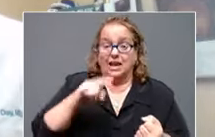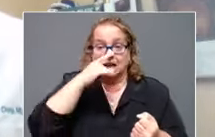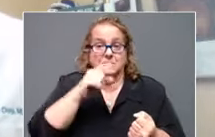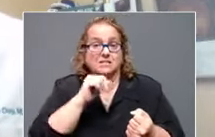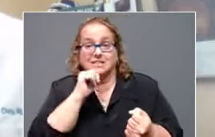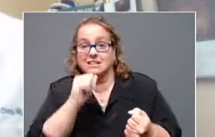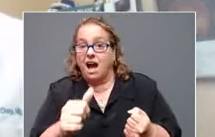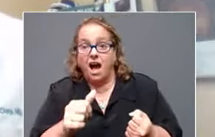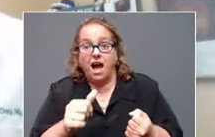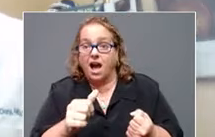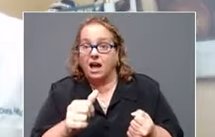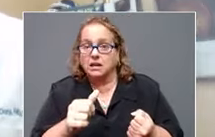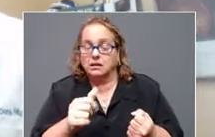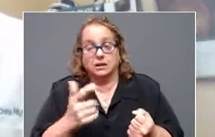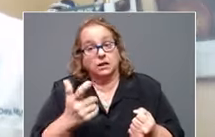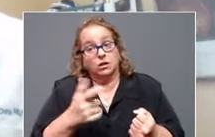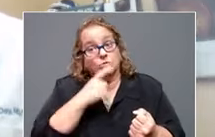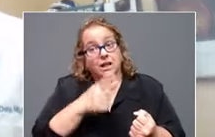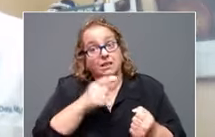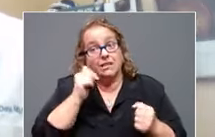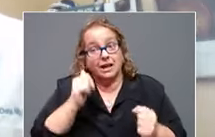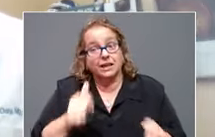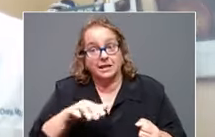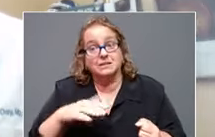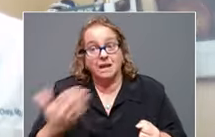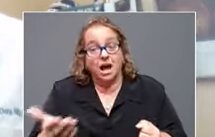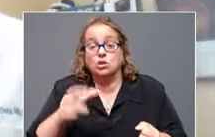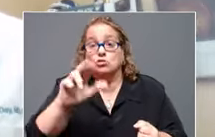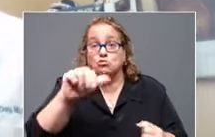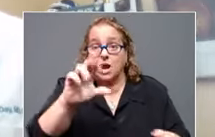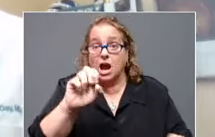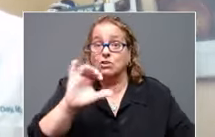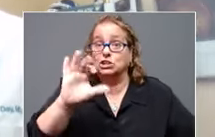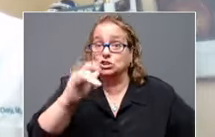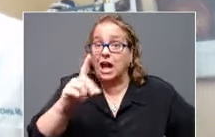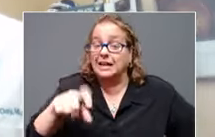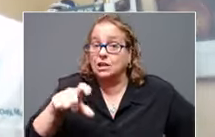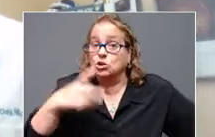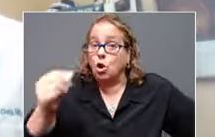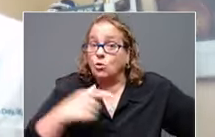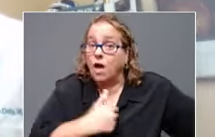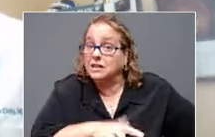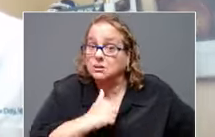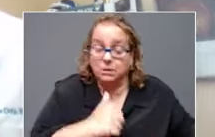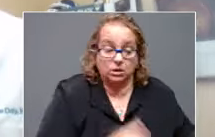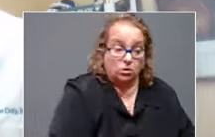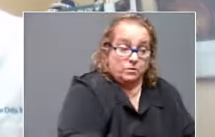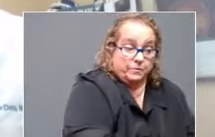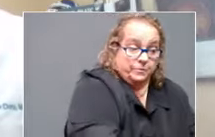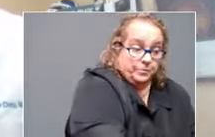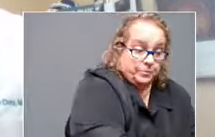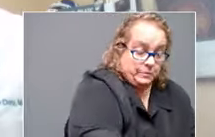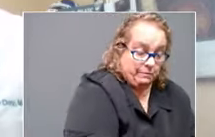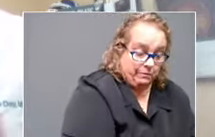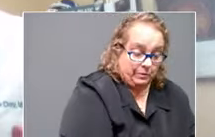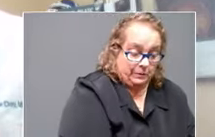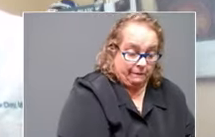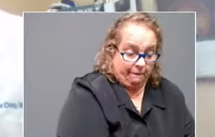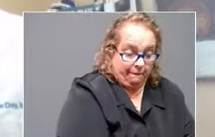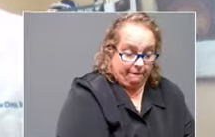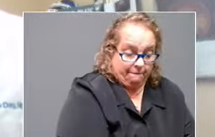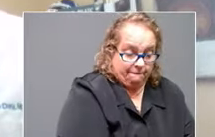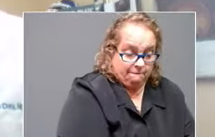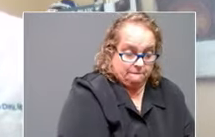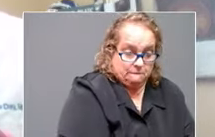than twice the number of pediatric flu deaths reported by the CDC between 2019 and 2020. And part